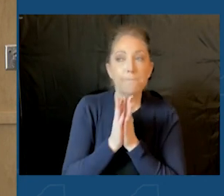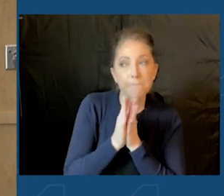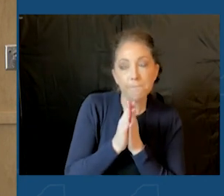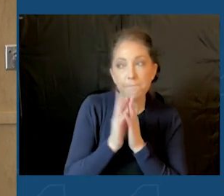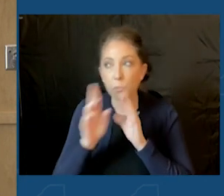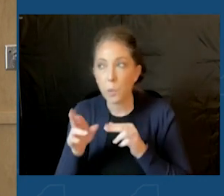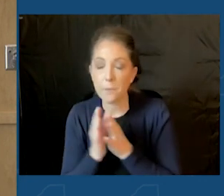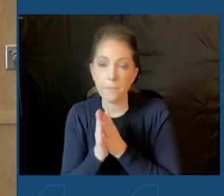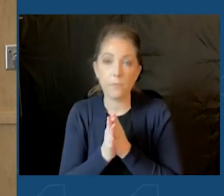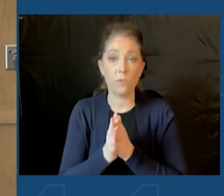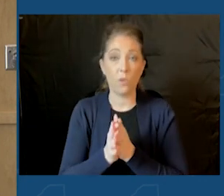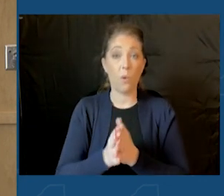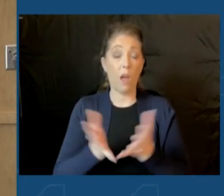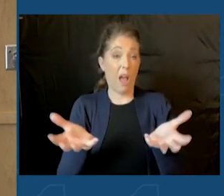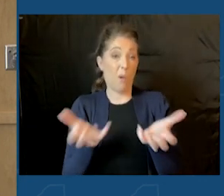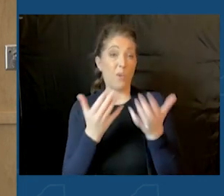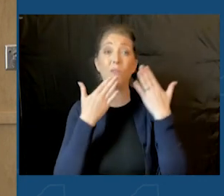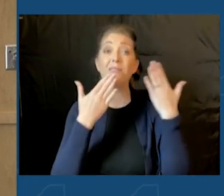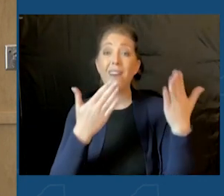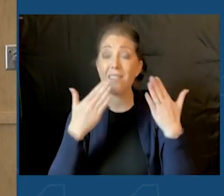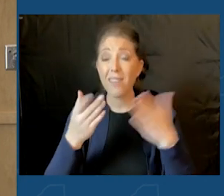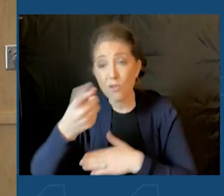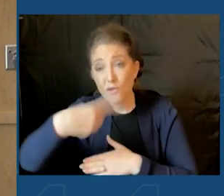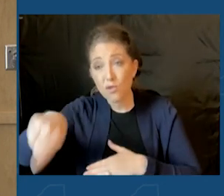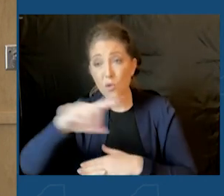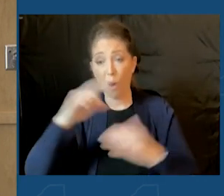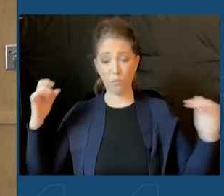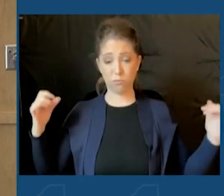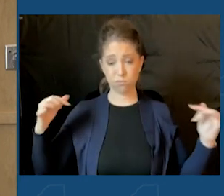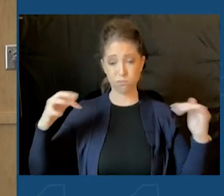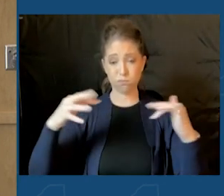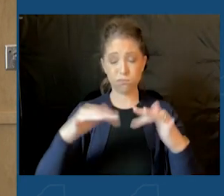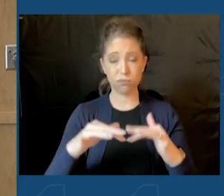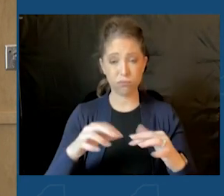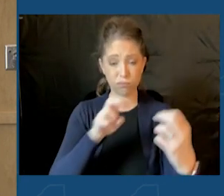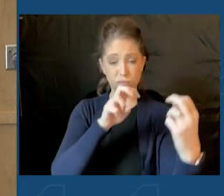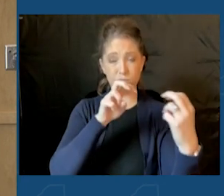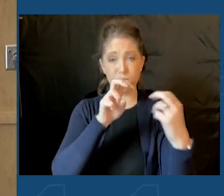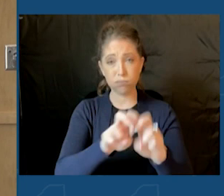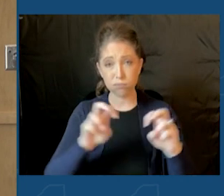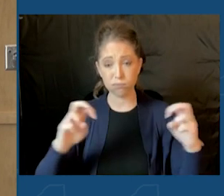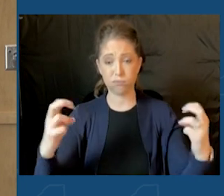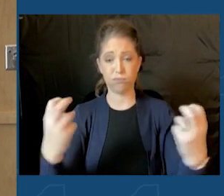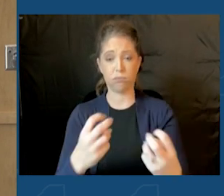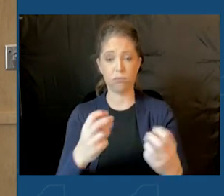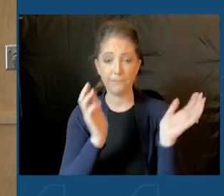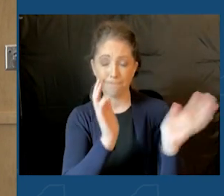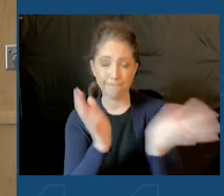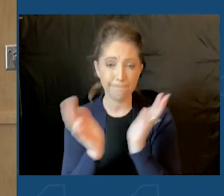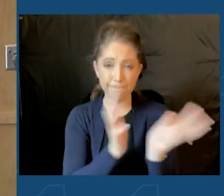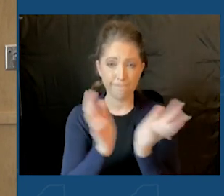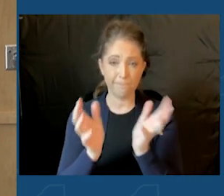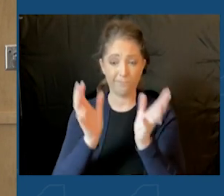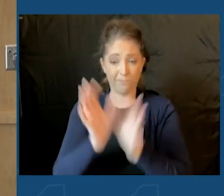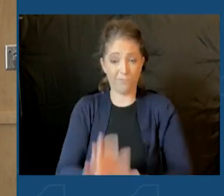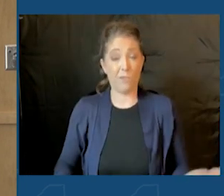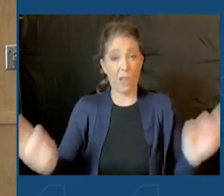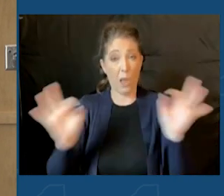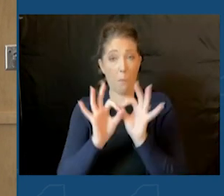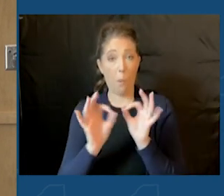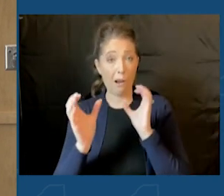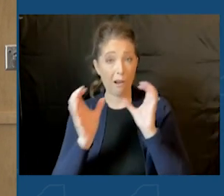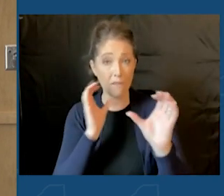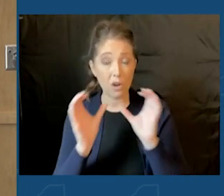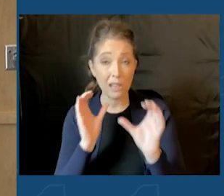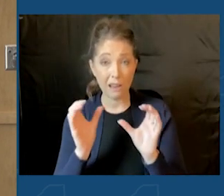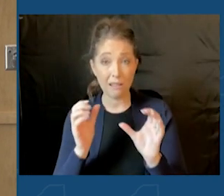who gathered today and came in to have a conversation that was important to have so I can convey my expectations as the